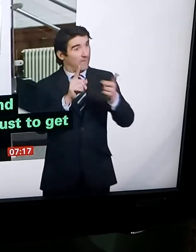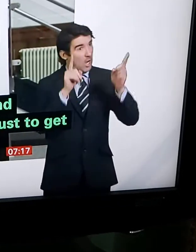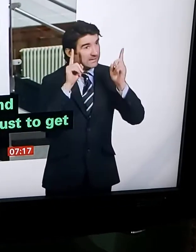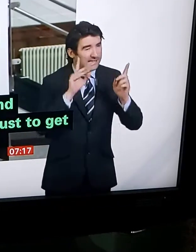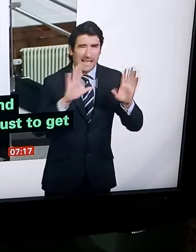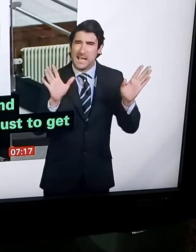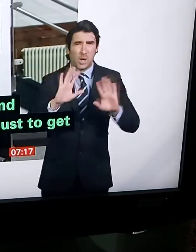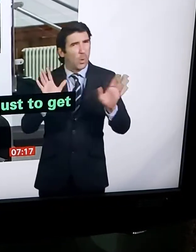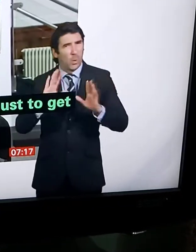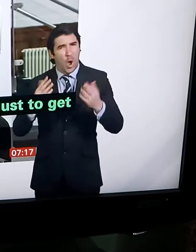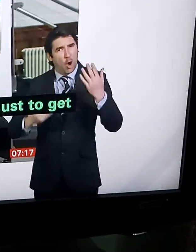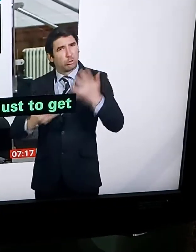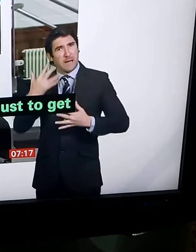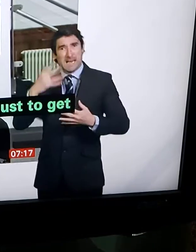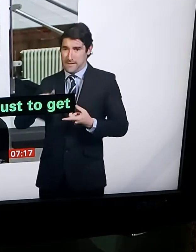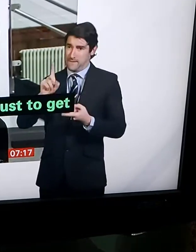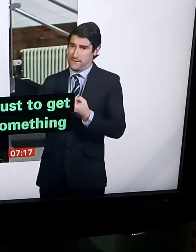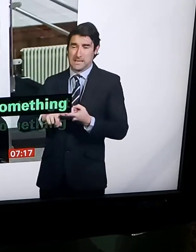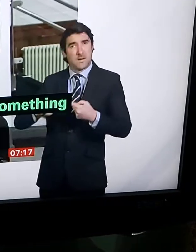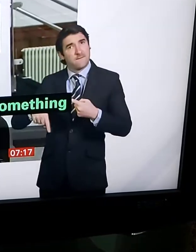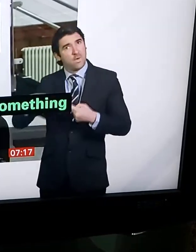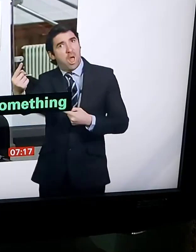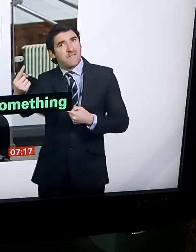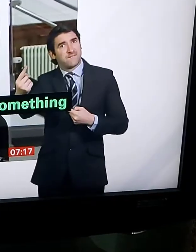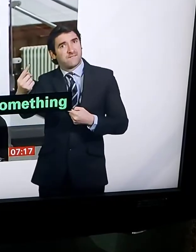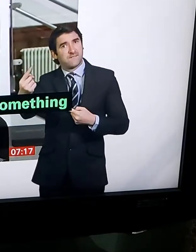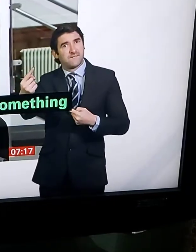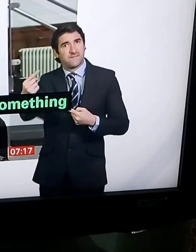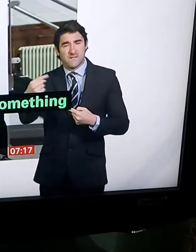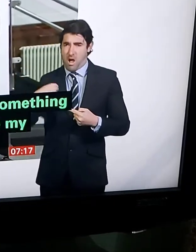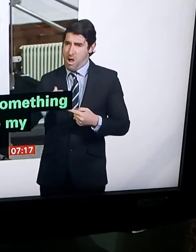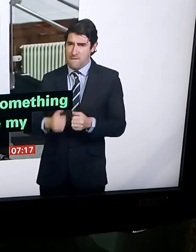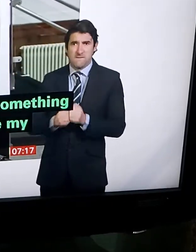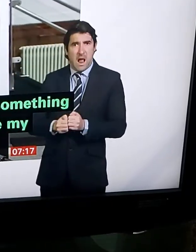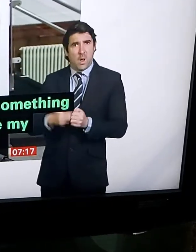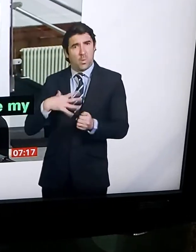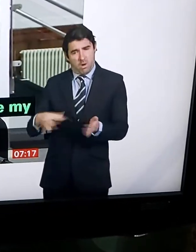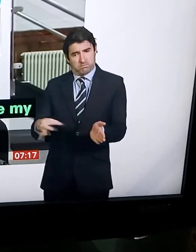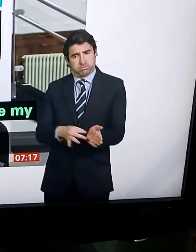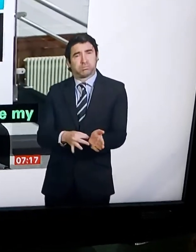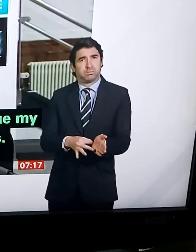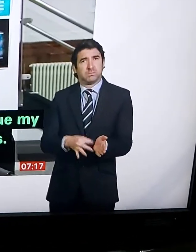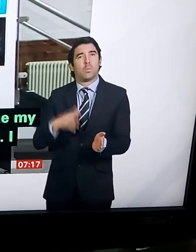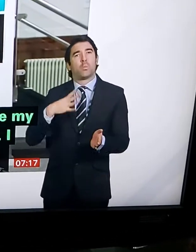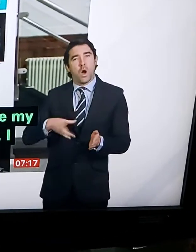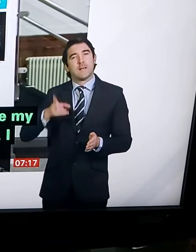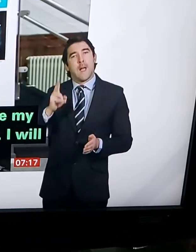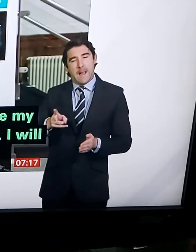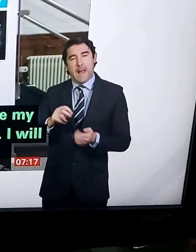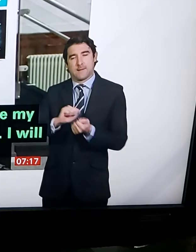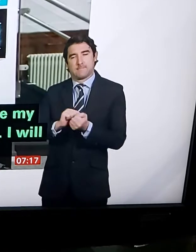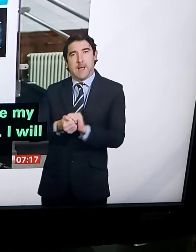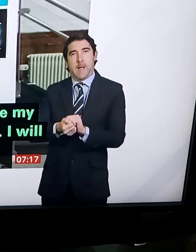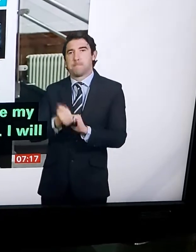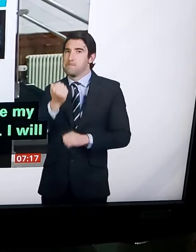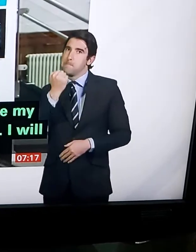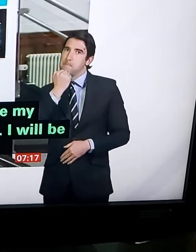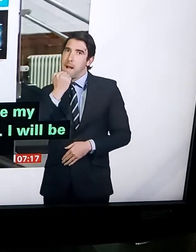value my grades and my academics. So for me, I will be resetting maths, which I got a D in, because I know I am capable of doing much